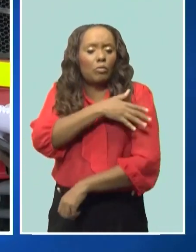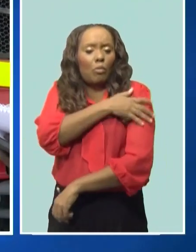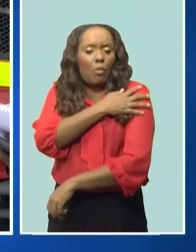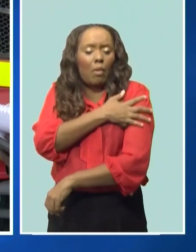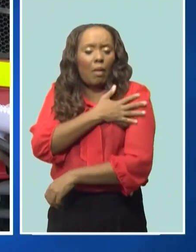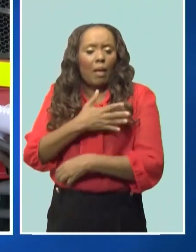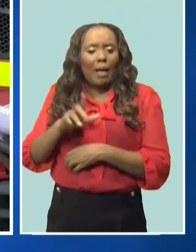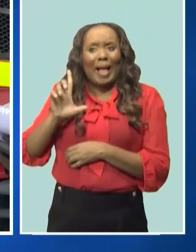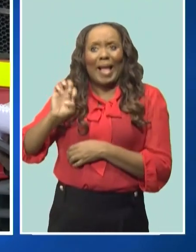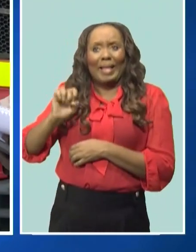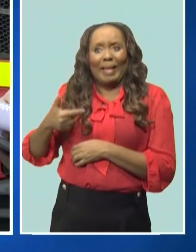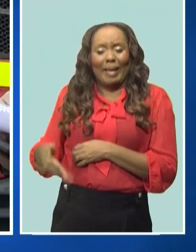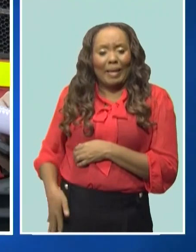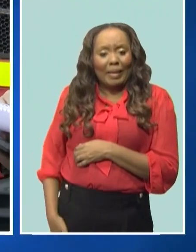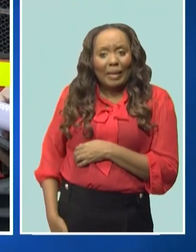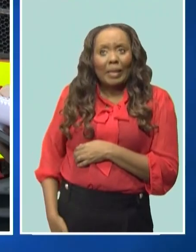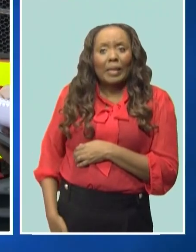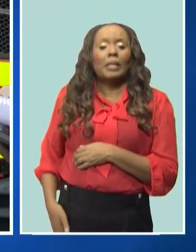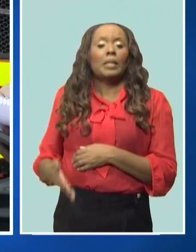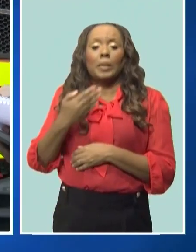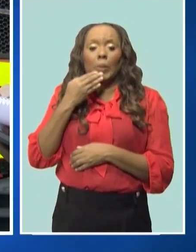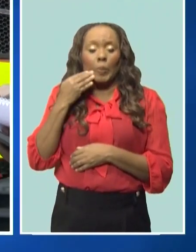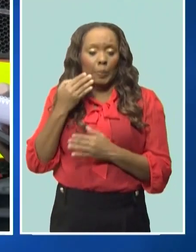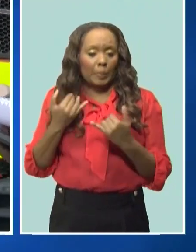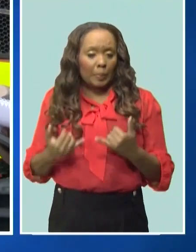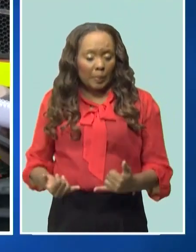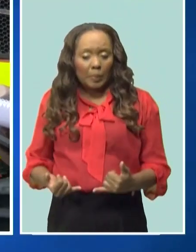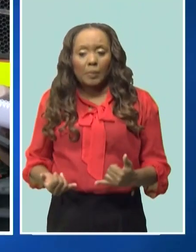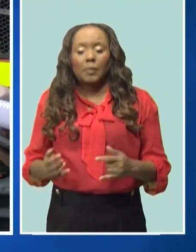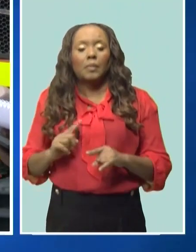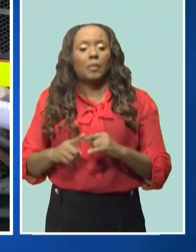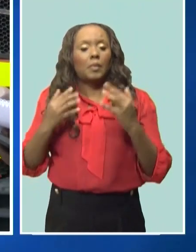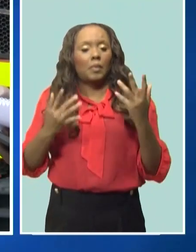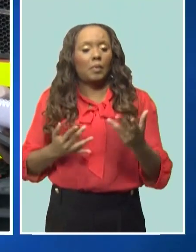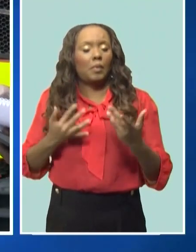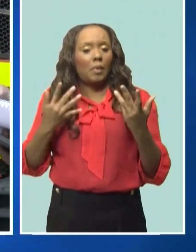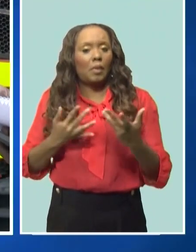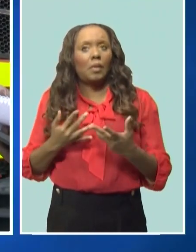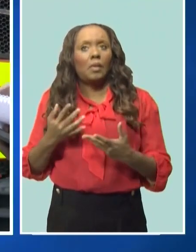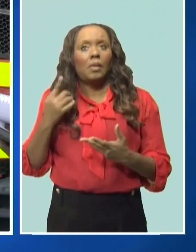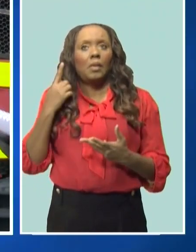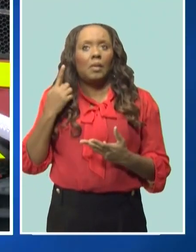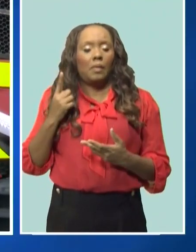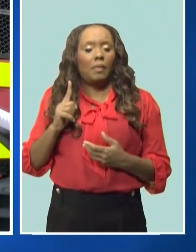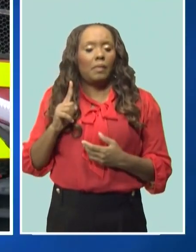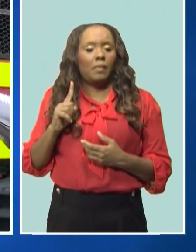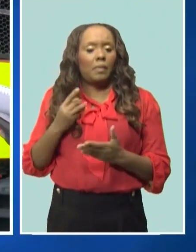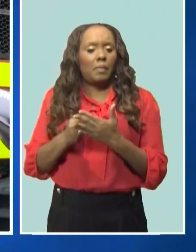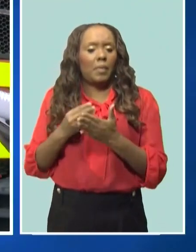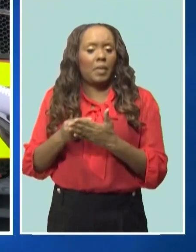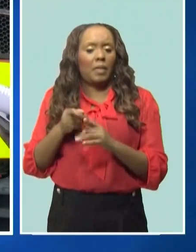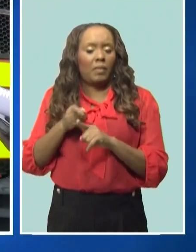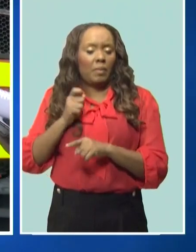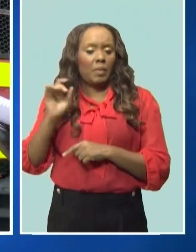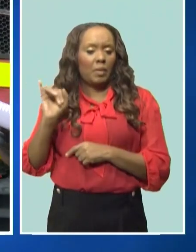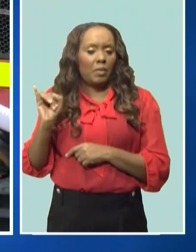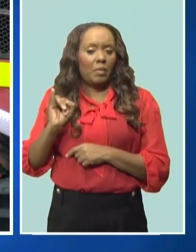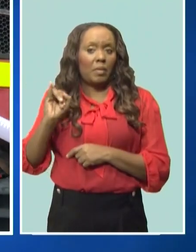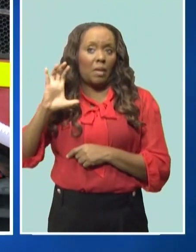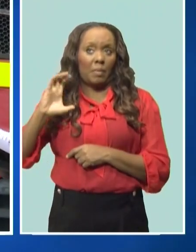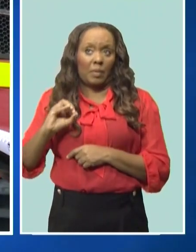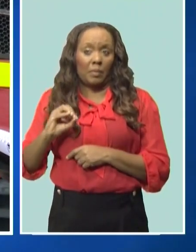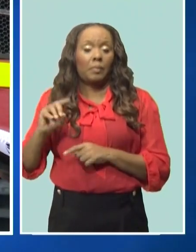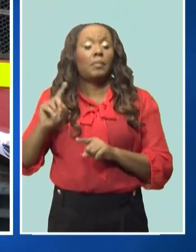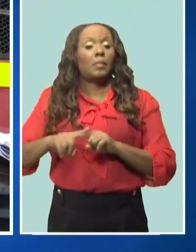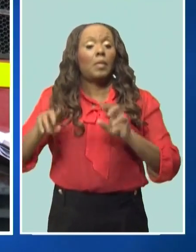recovering. But at this point, we're just awaiting the report. I made the settlement from the insurance company, but the report on